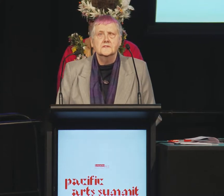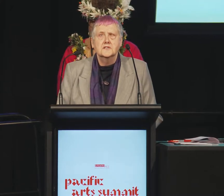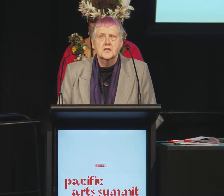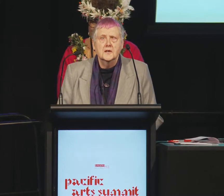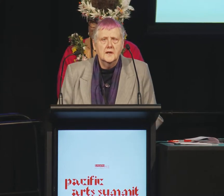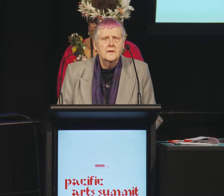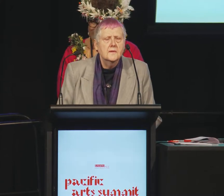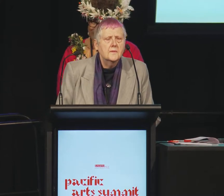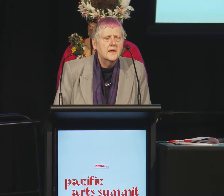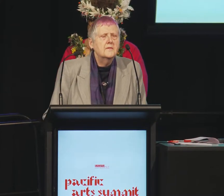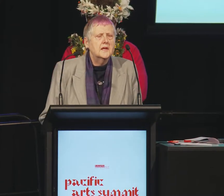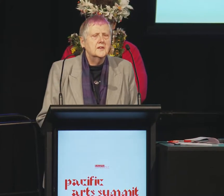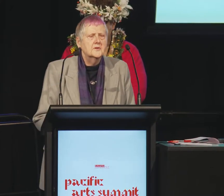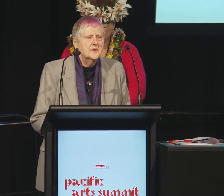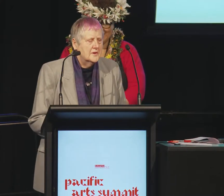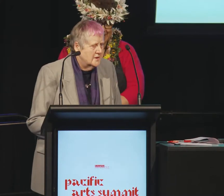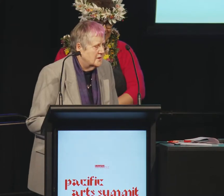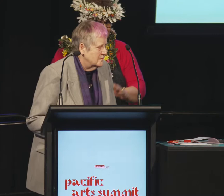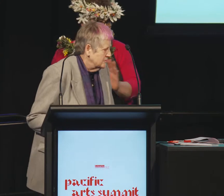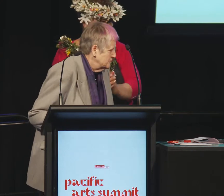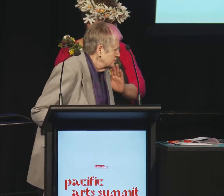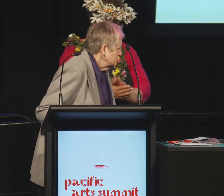will facilitate the session